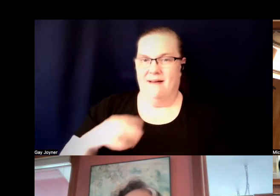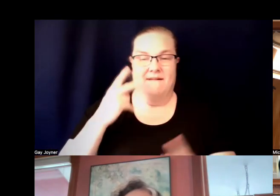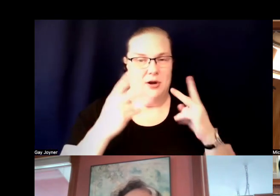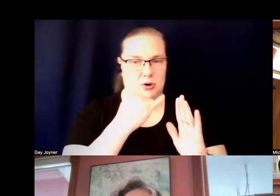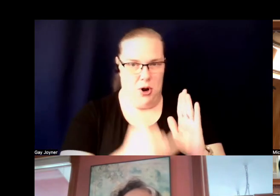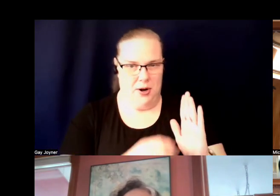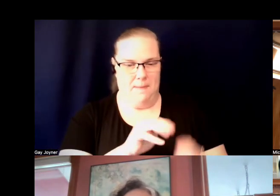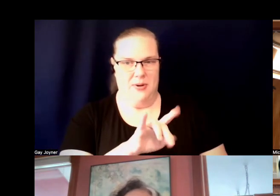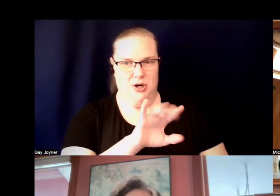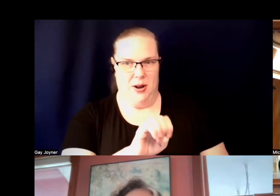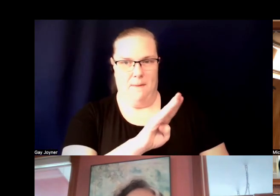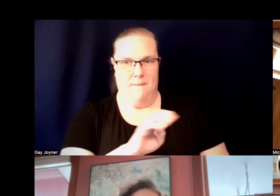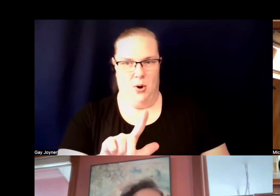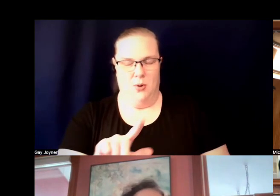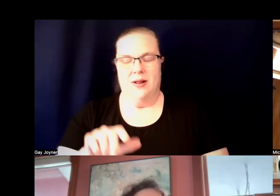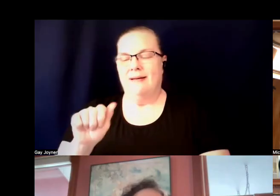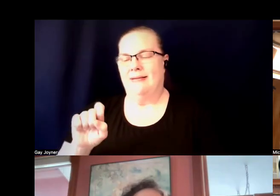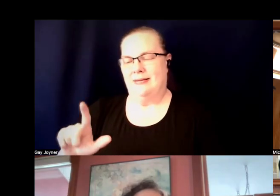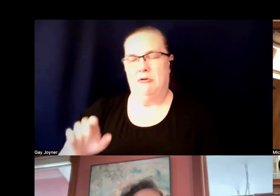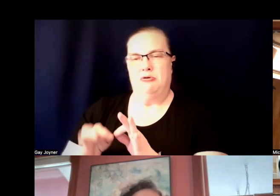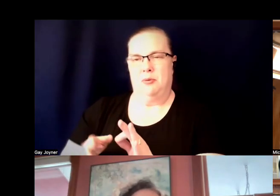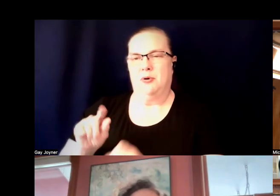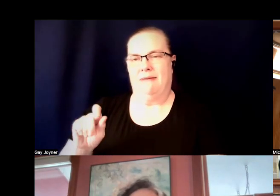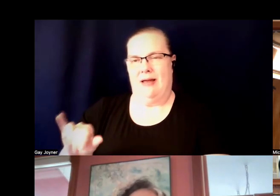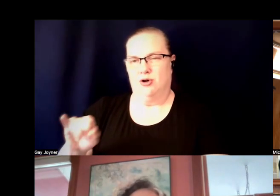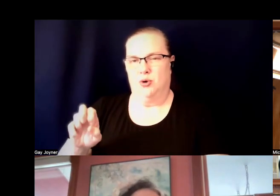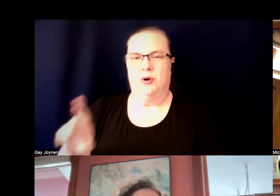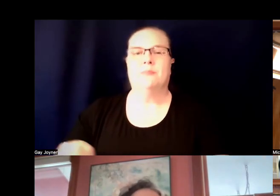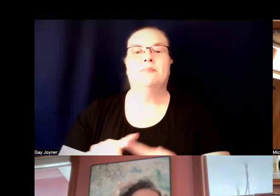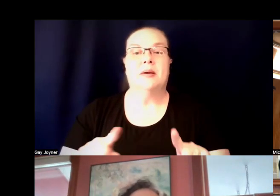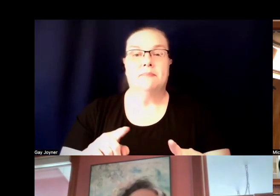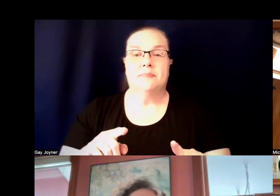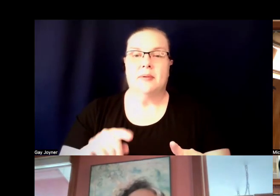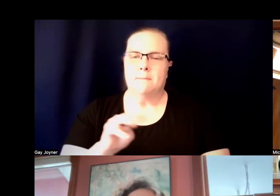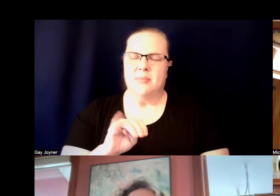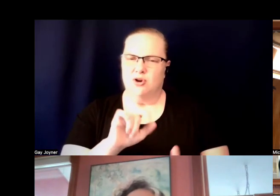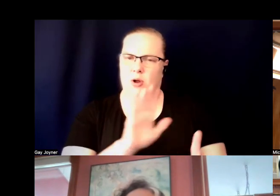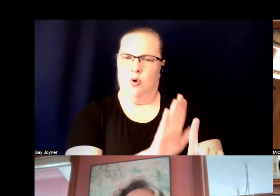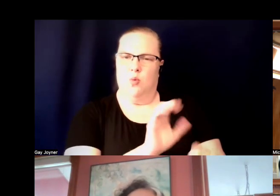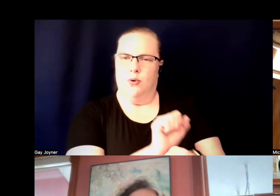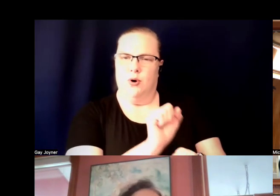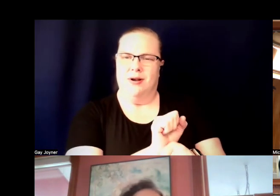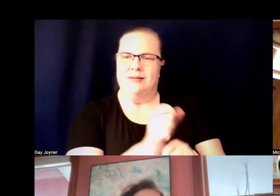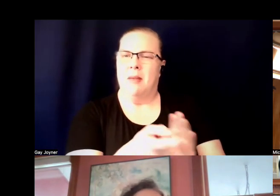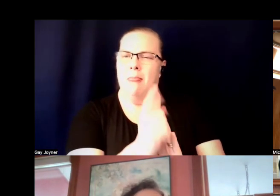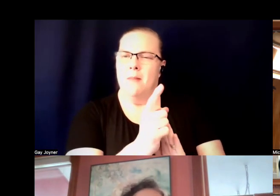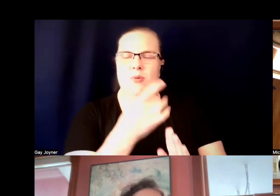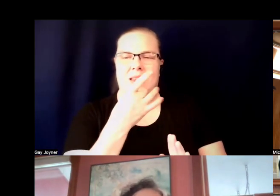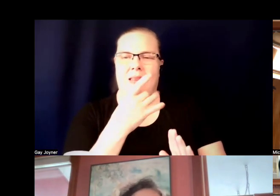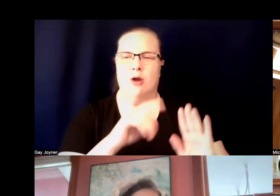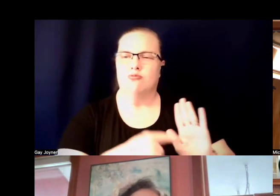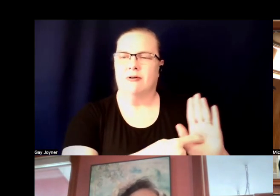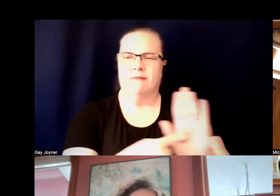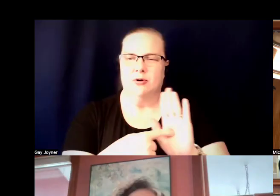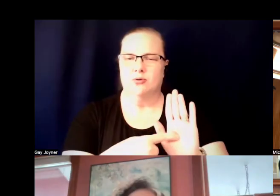ASL interpreter Gay. Michelle's work is about those moments when light reveals what is beautiful about